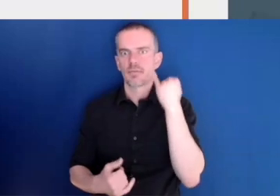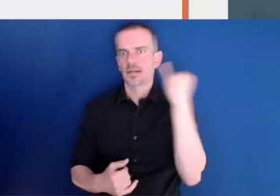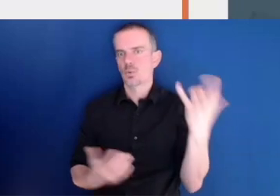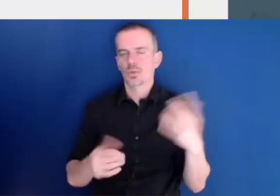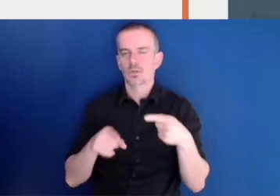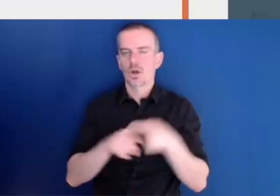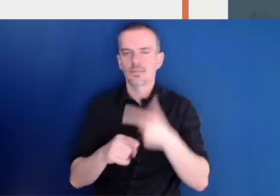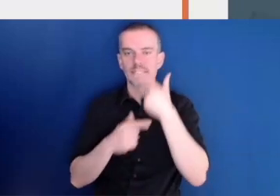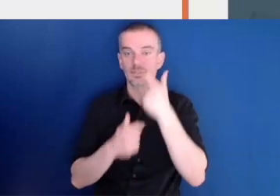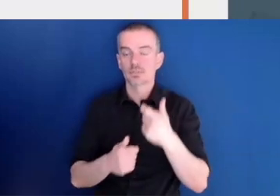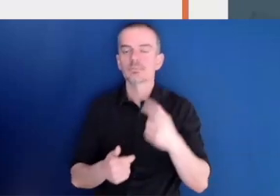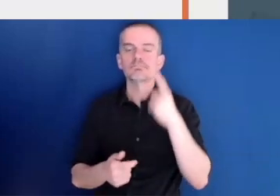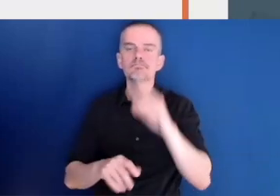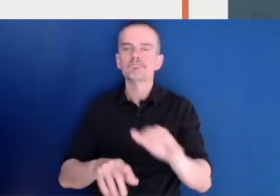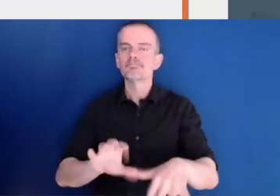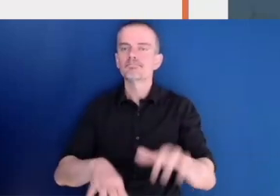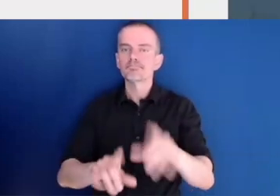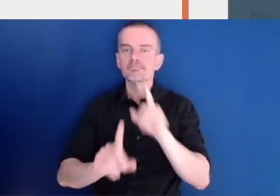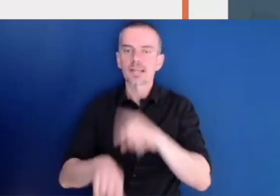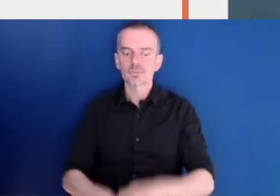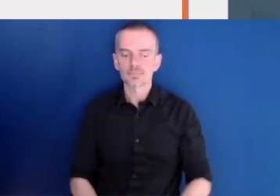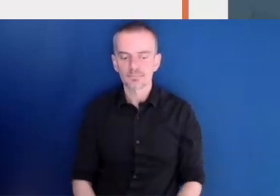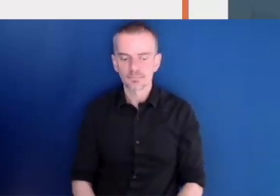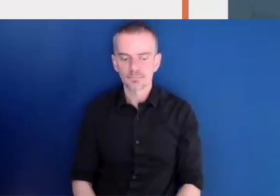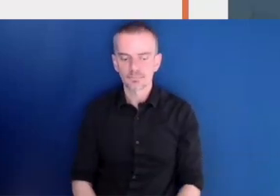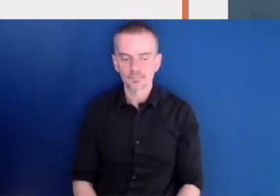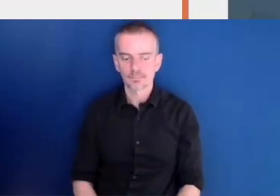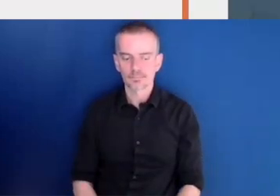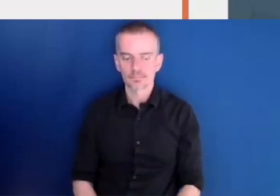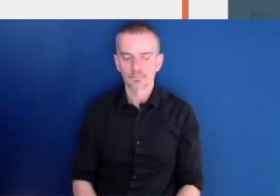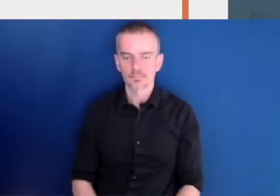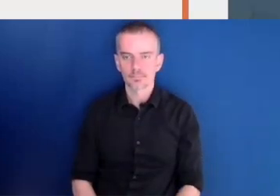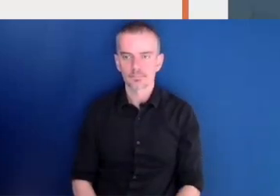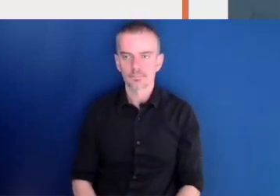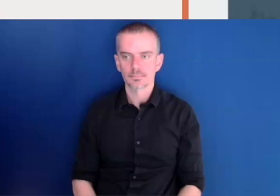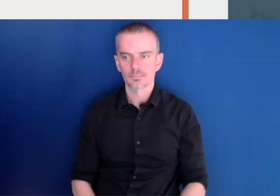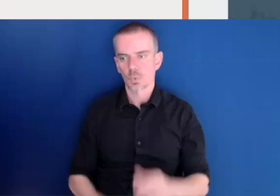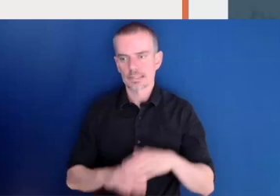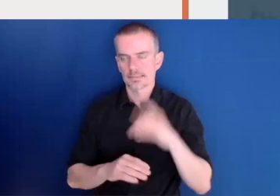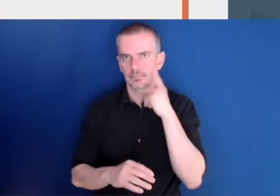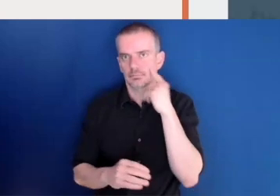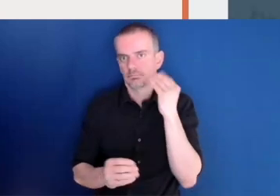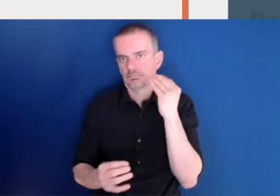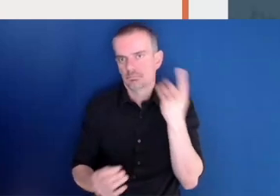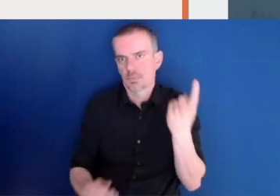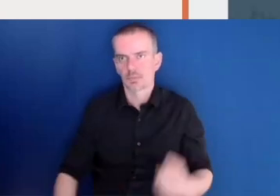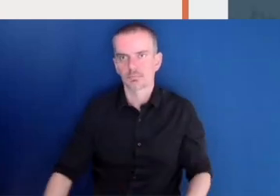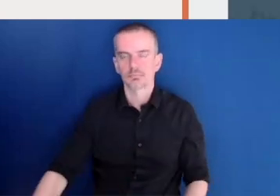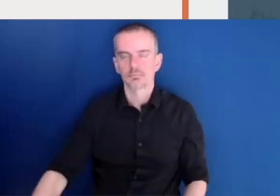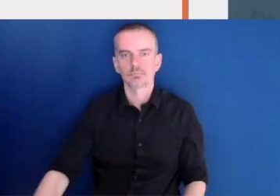maybe pop a quick answer in the chat, or at least think of it, get your mind